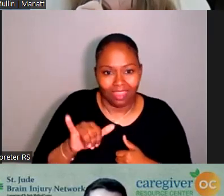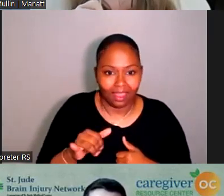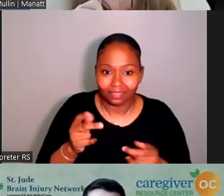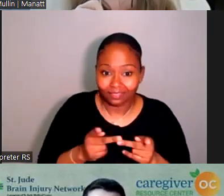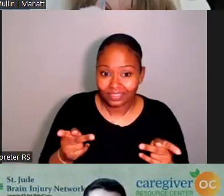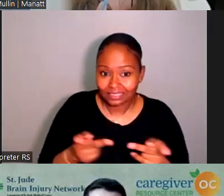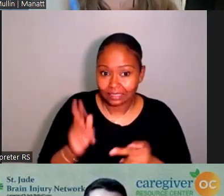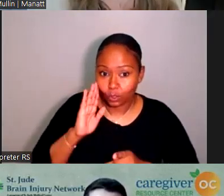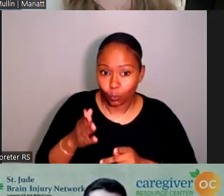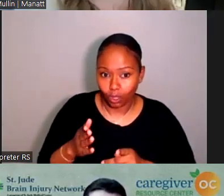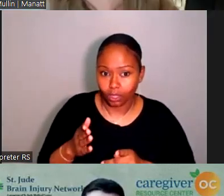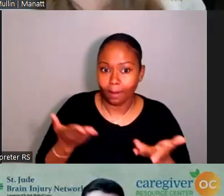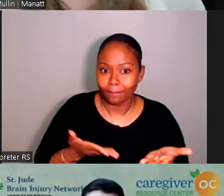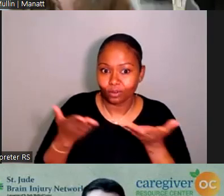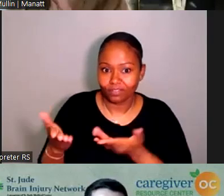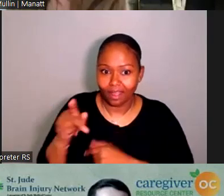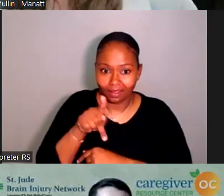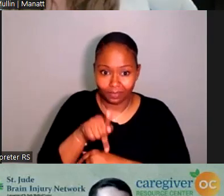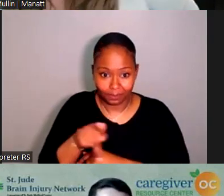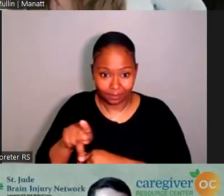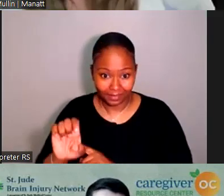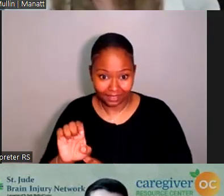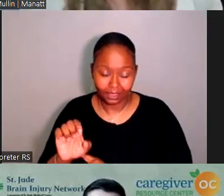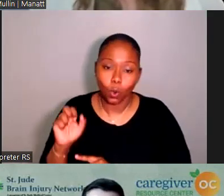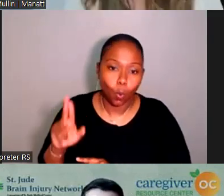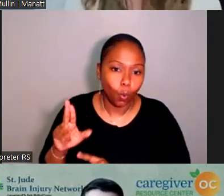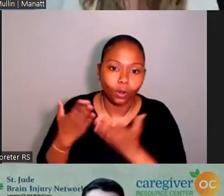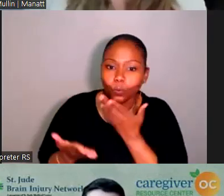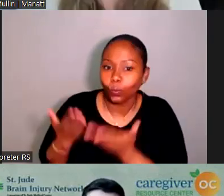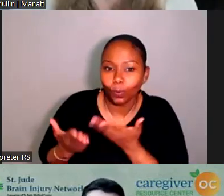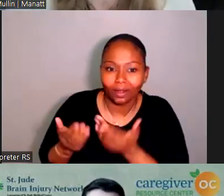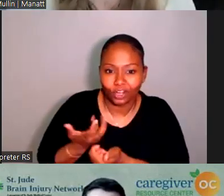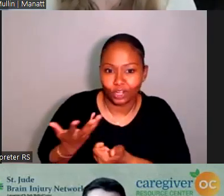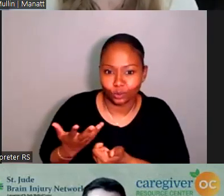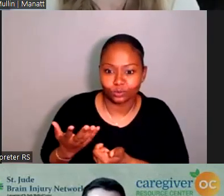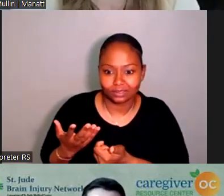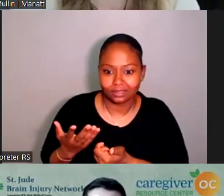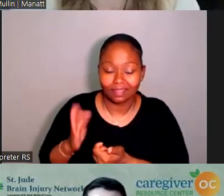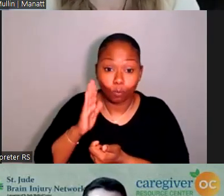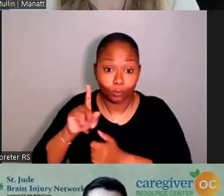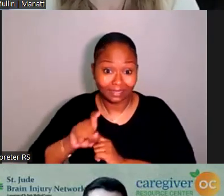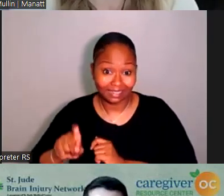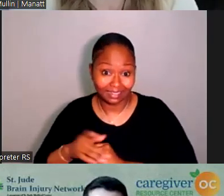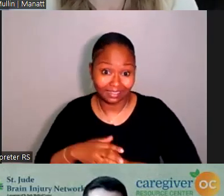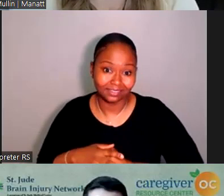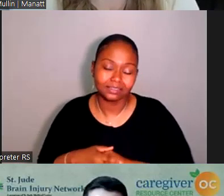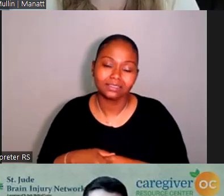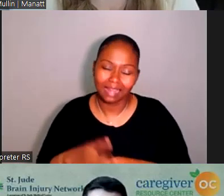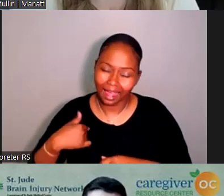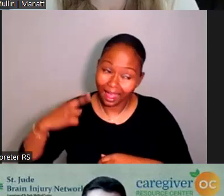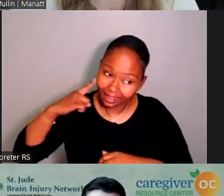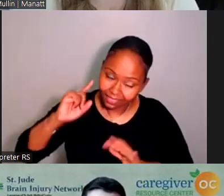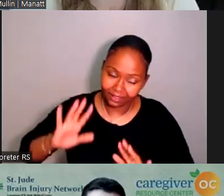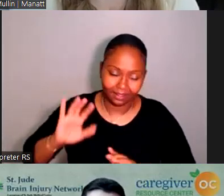the PPE or whatever else may be needed. So I think that